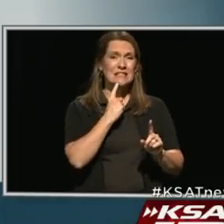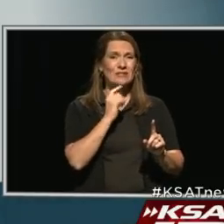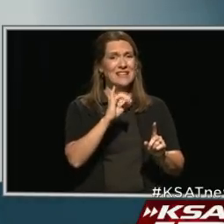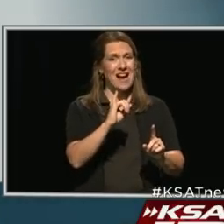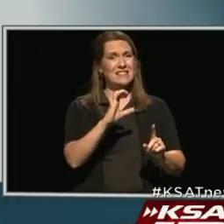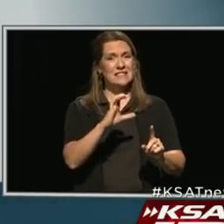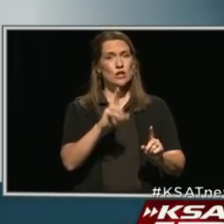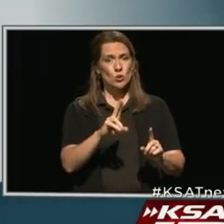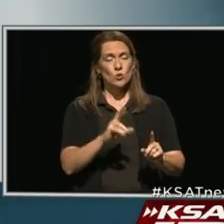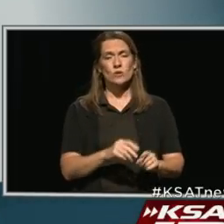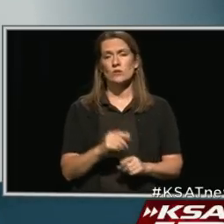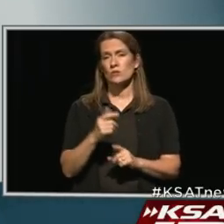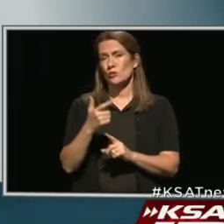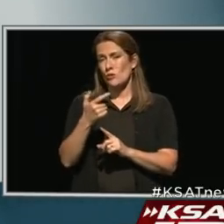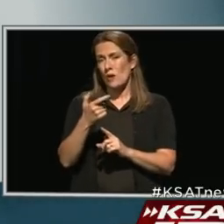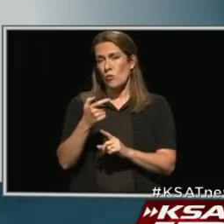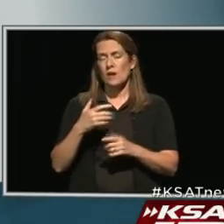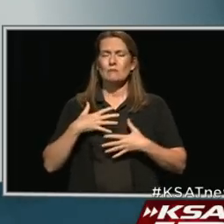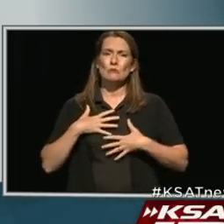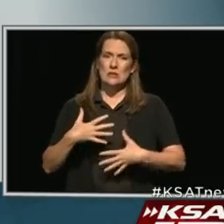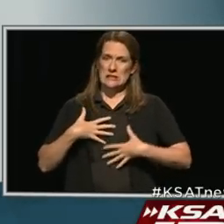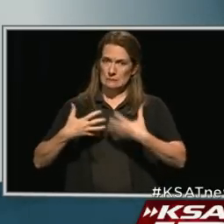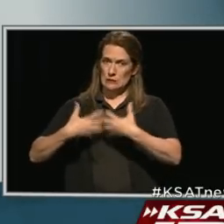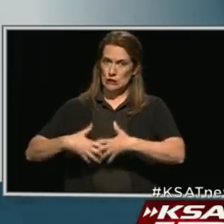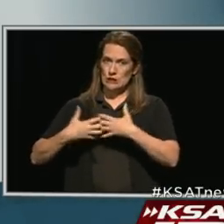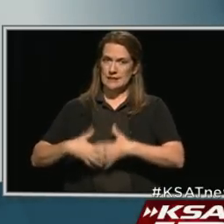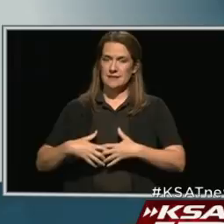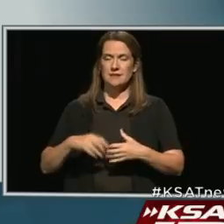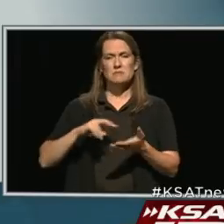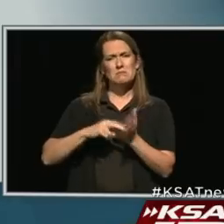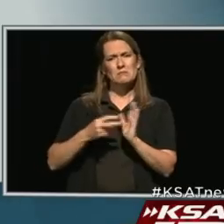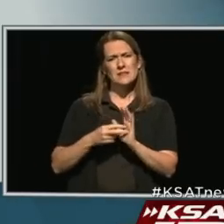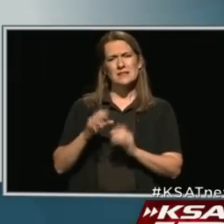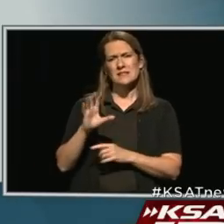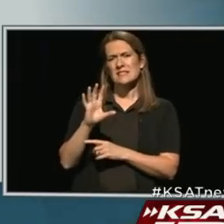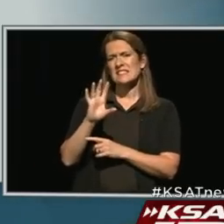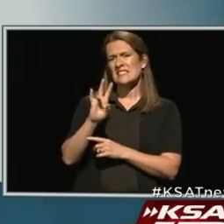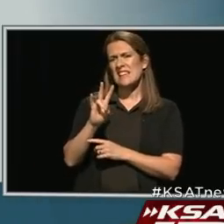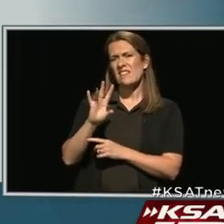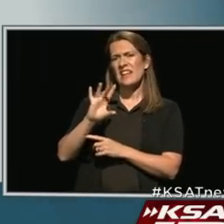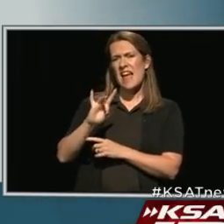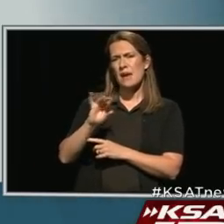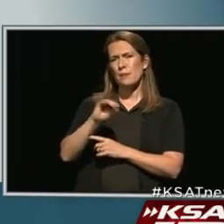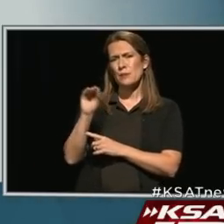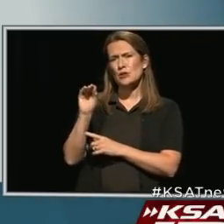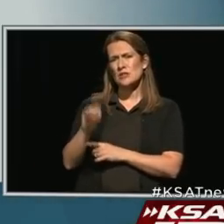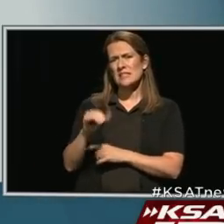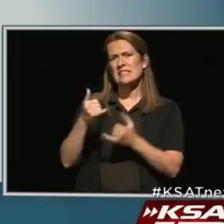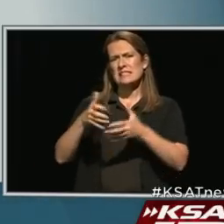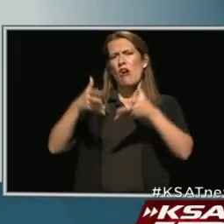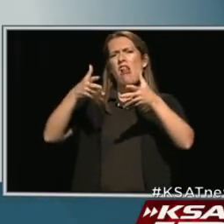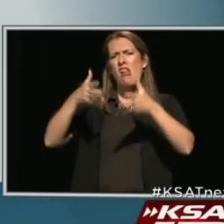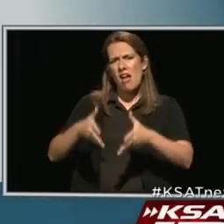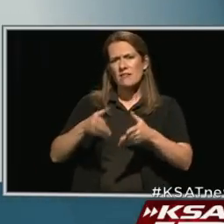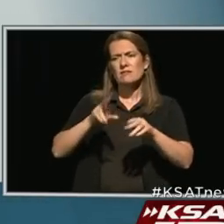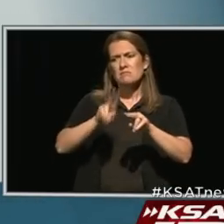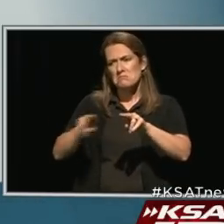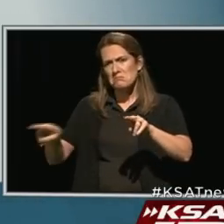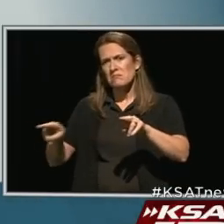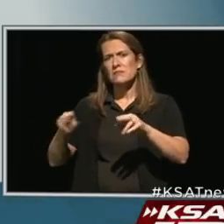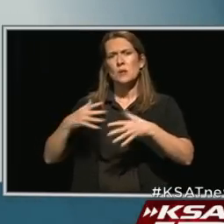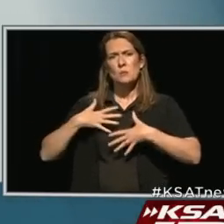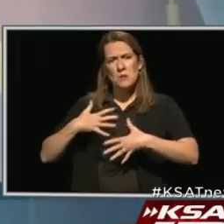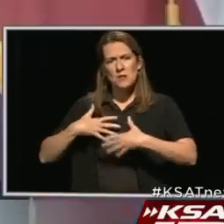and 21 are on ventilators. That makes for 78% of our capacity in ventilators available to us, as well as